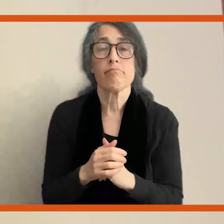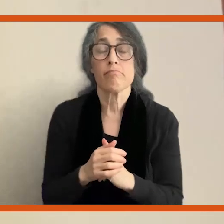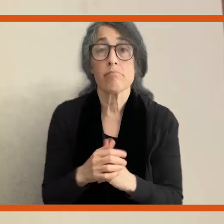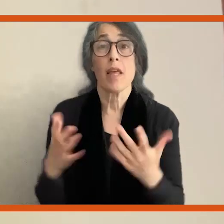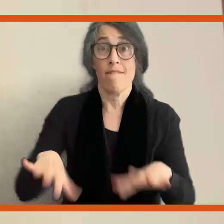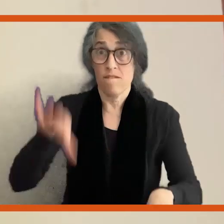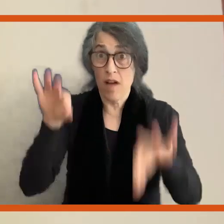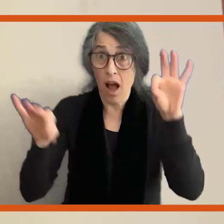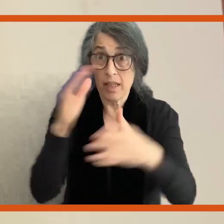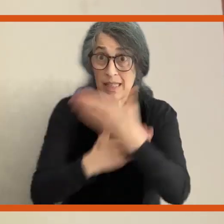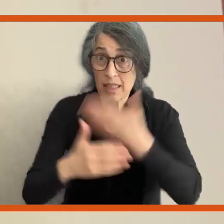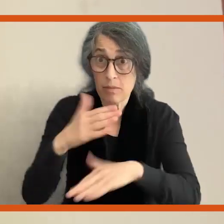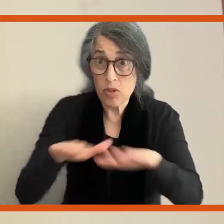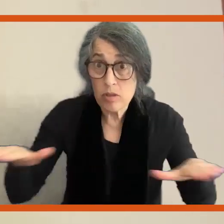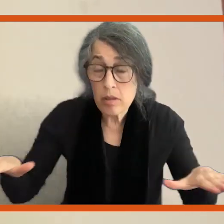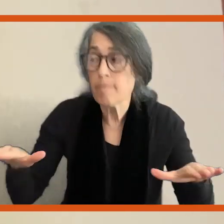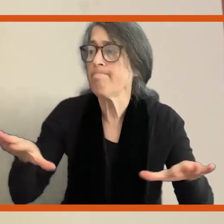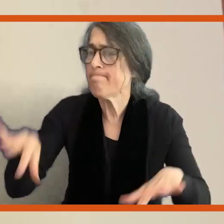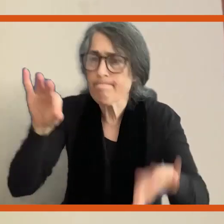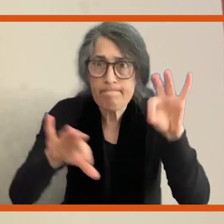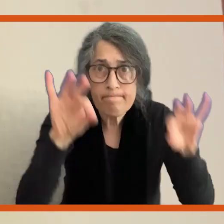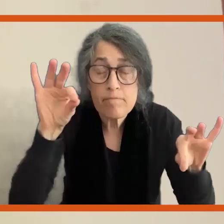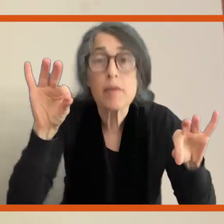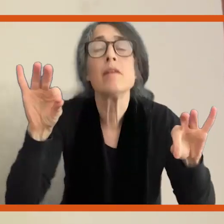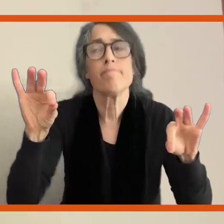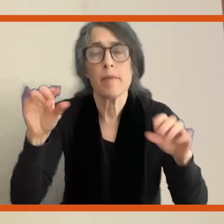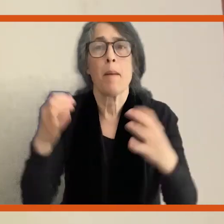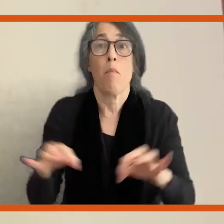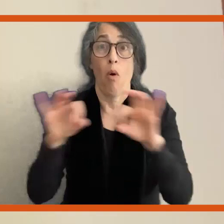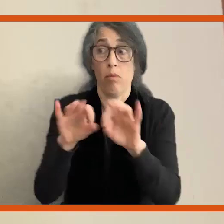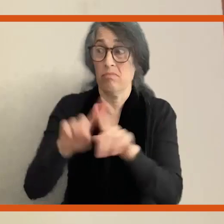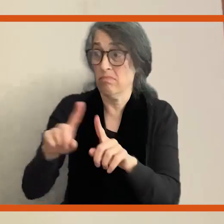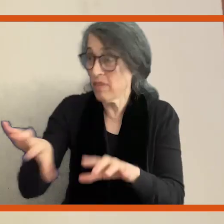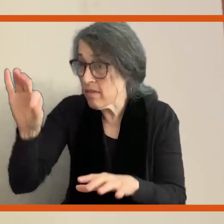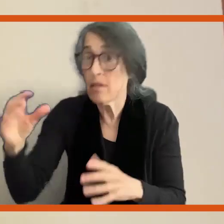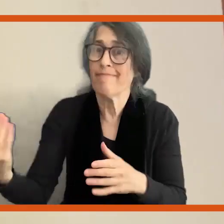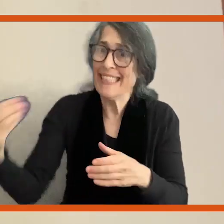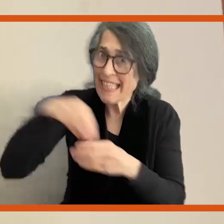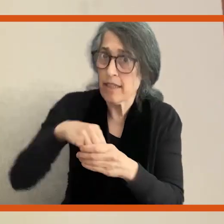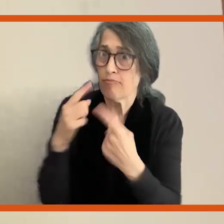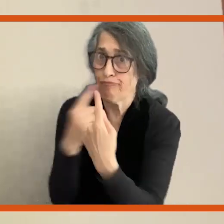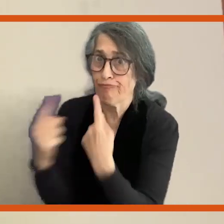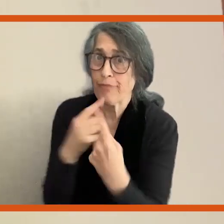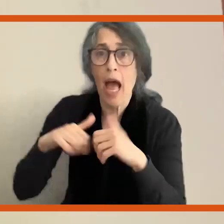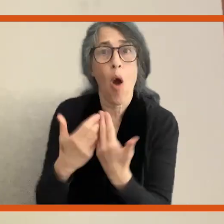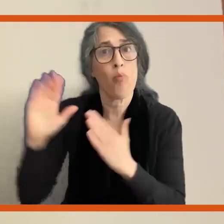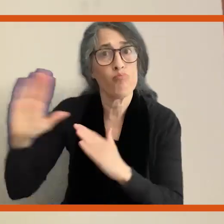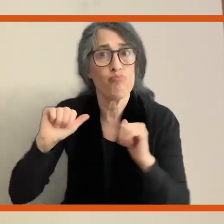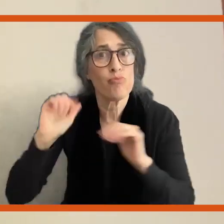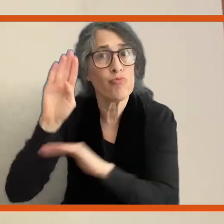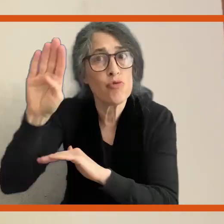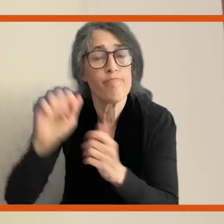whomever and wherever they are, it is equally important to incorporate children and adolescents with